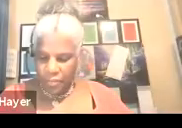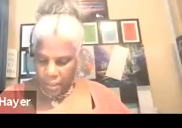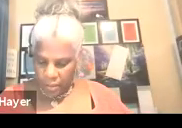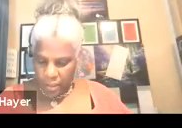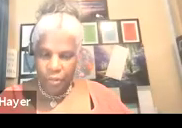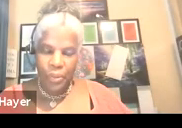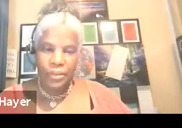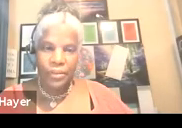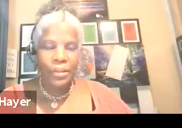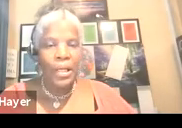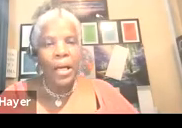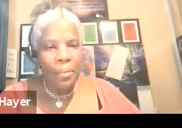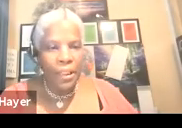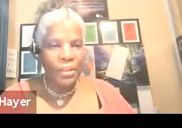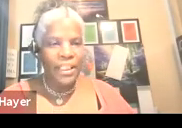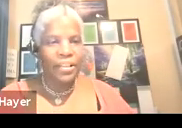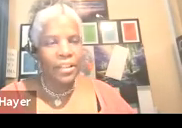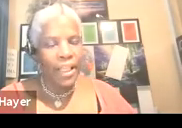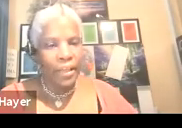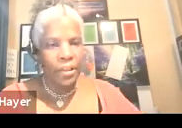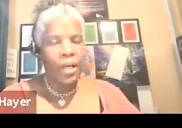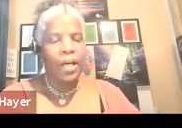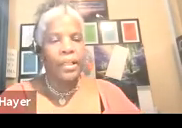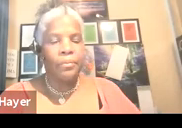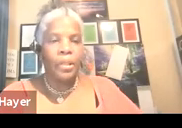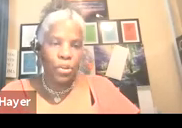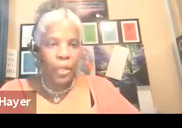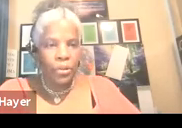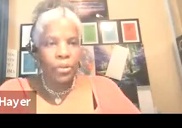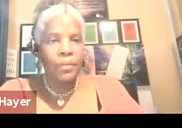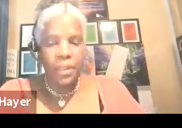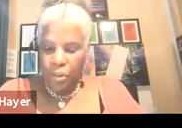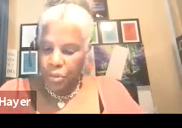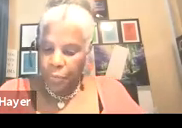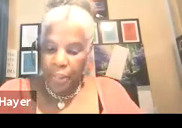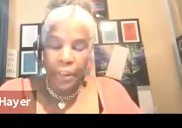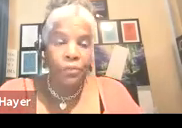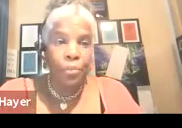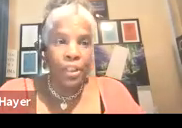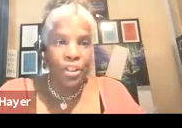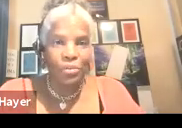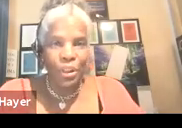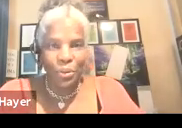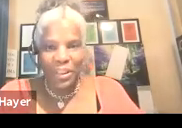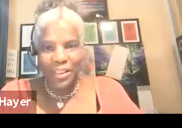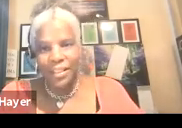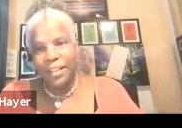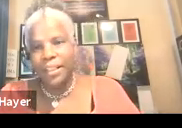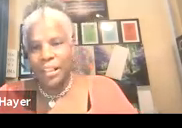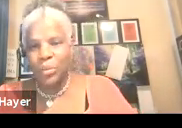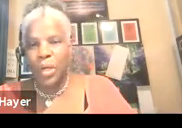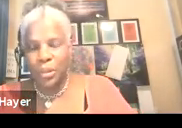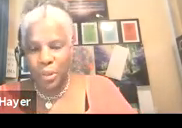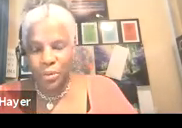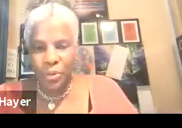Good evening, everyone. My name is Carolyn Hayer. I am the director of the Center for Parent Information and Resources, and